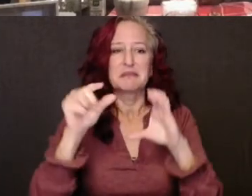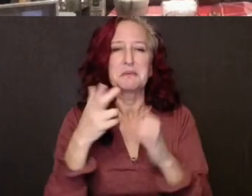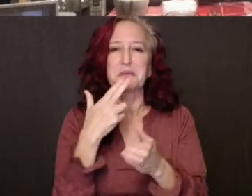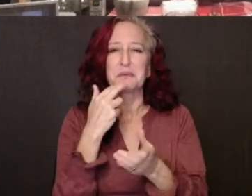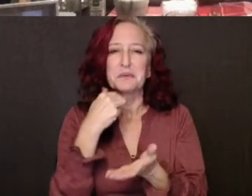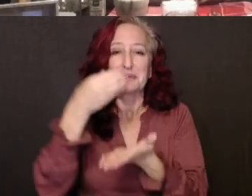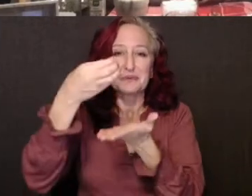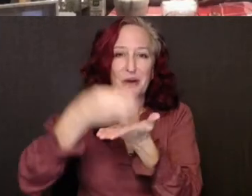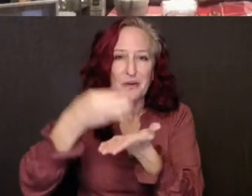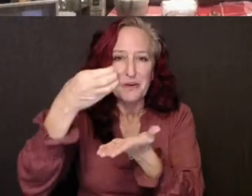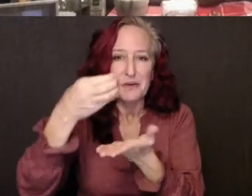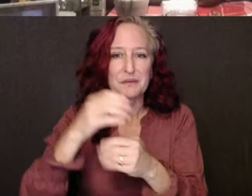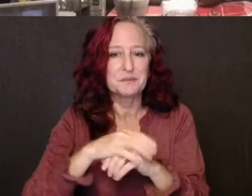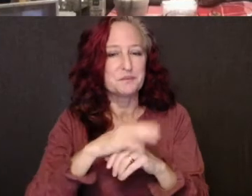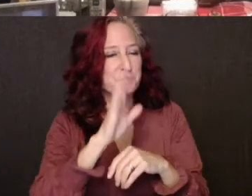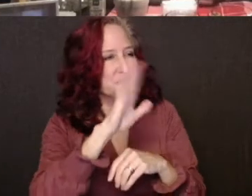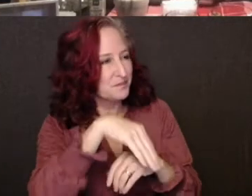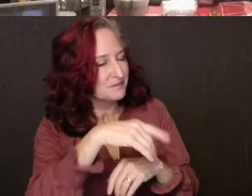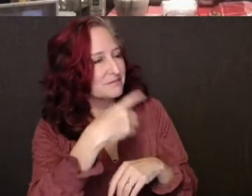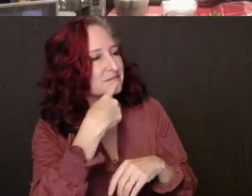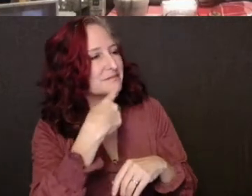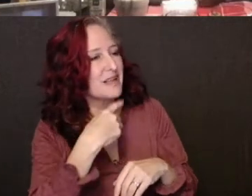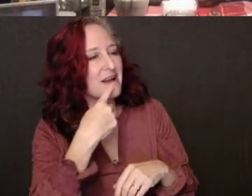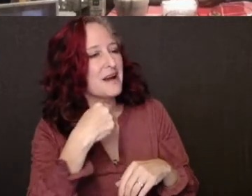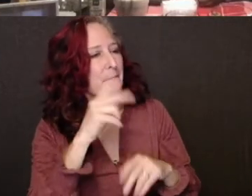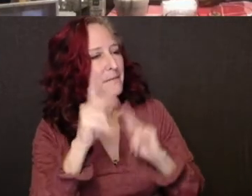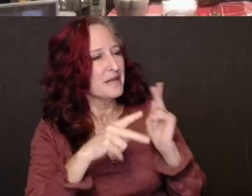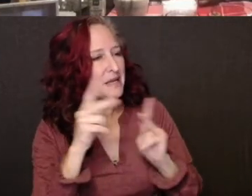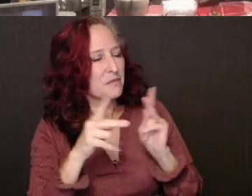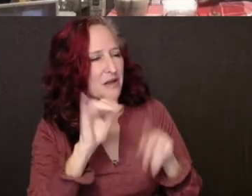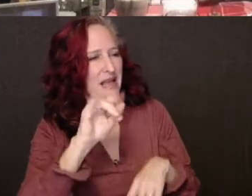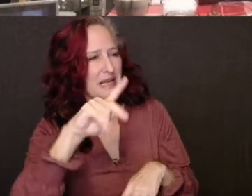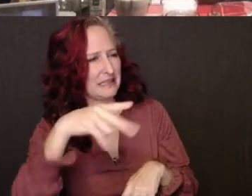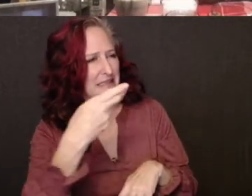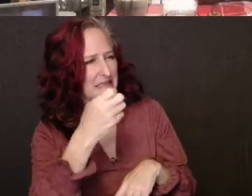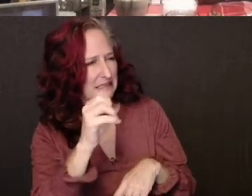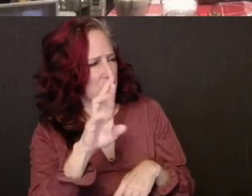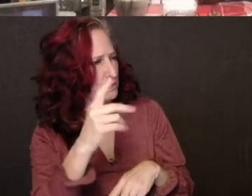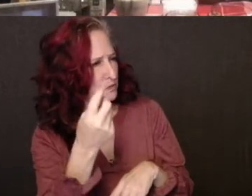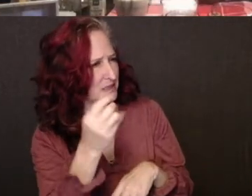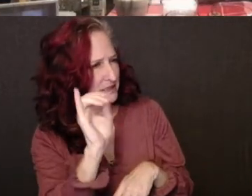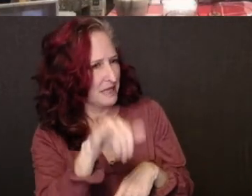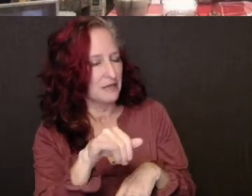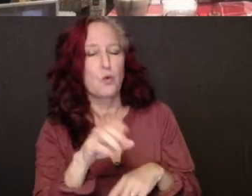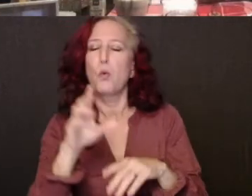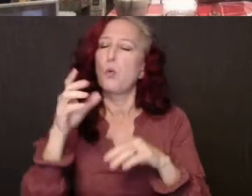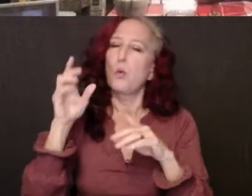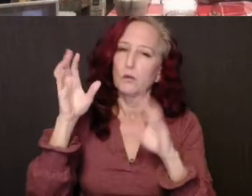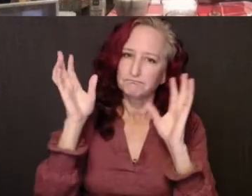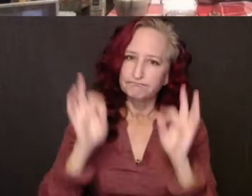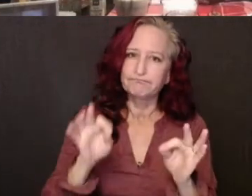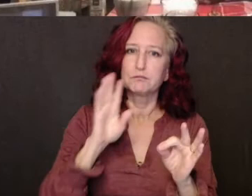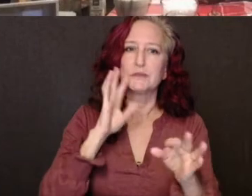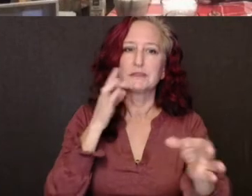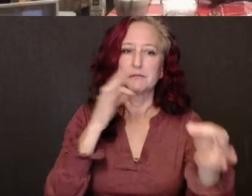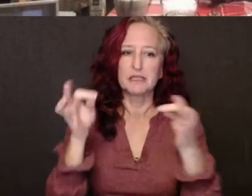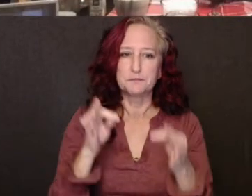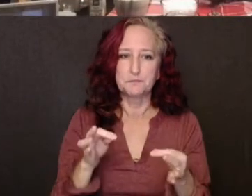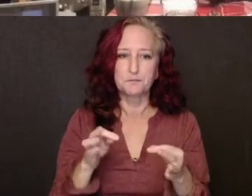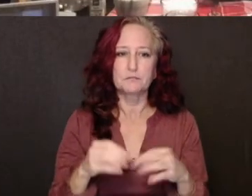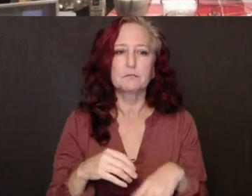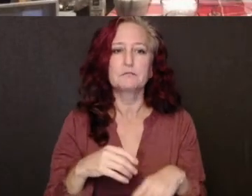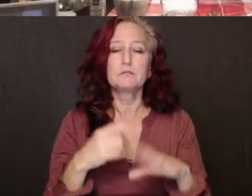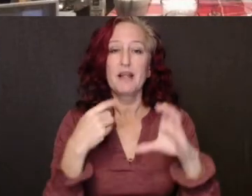but I also wanted to create something a little modern, a little aesthetic. So what I'm creating today is I would say they kind of resemble